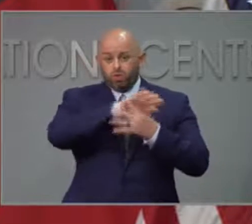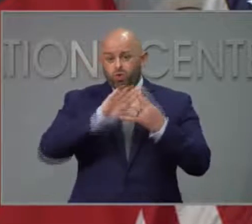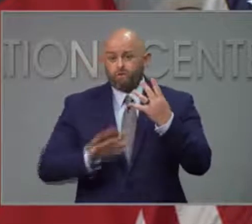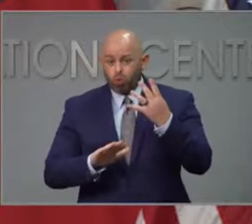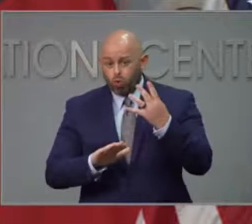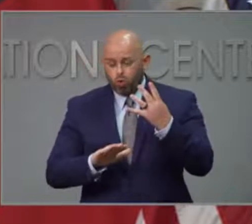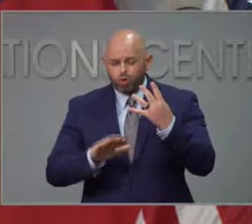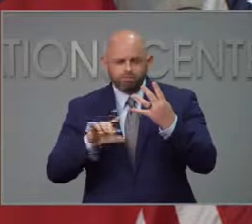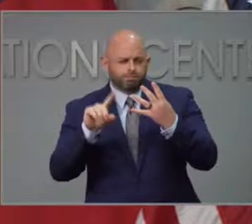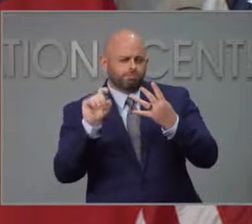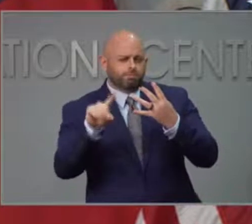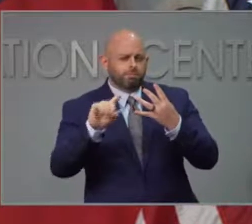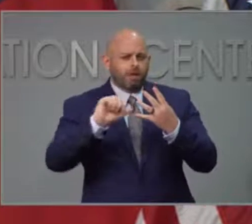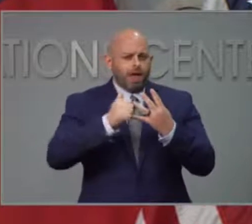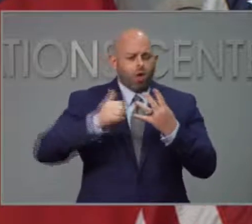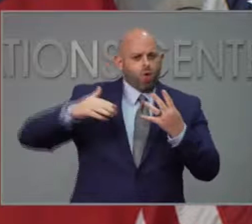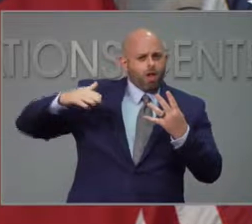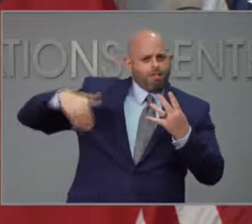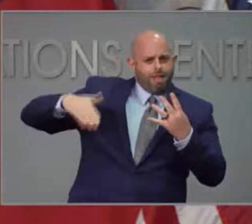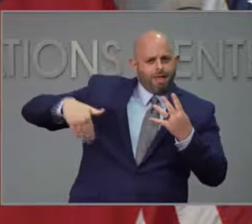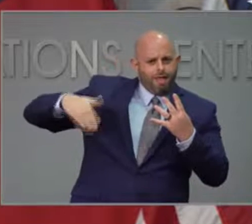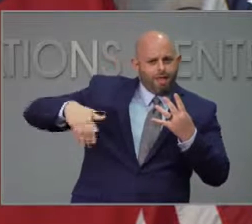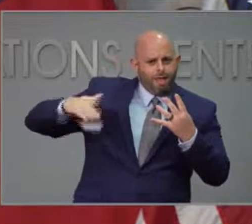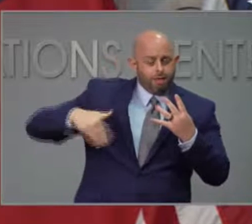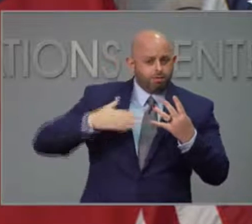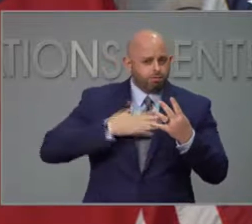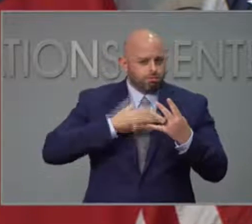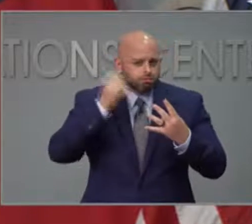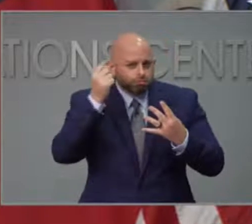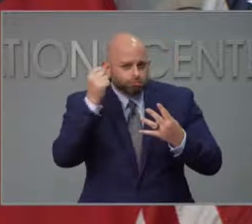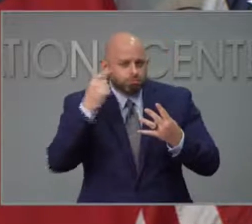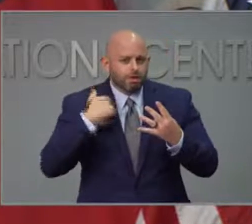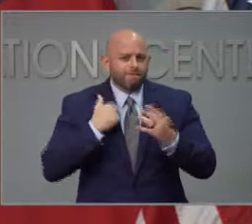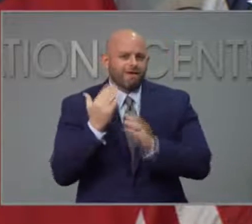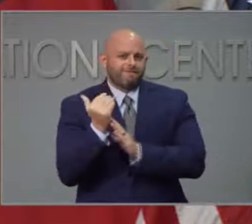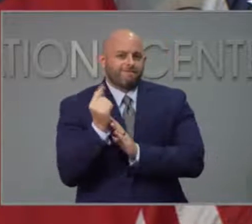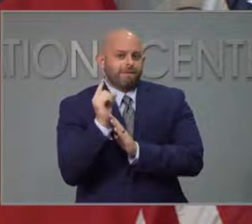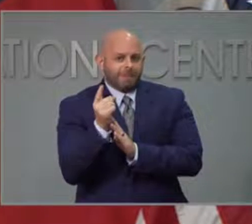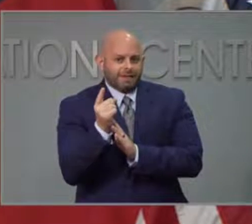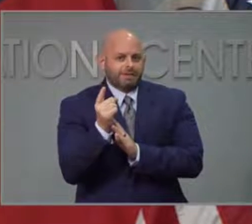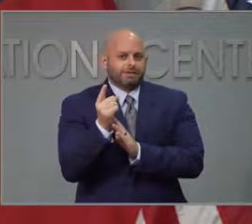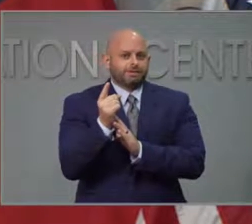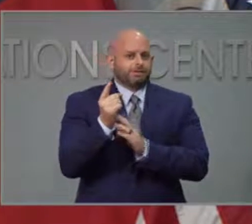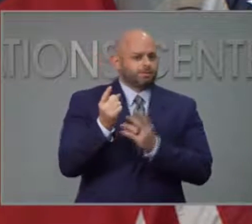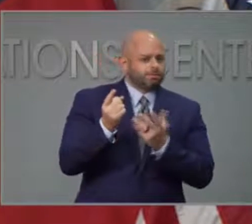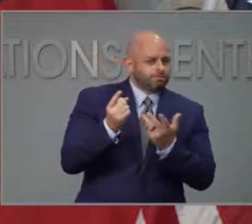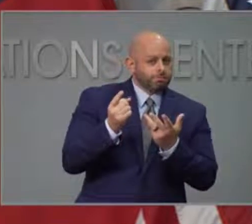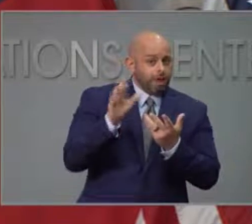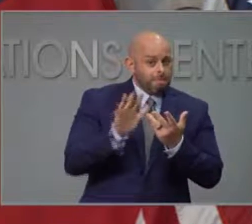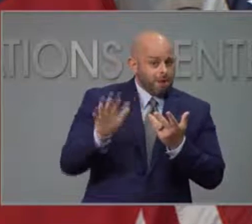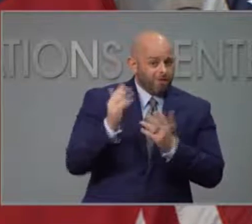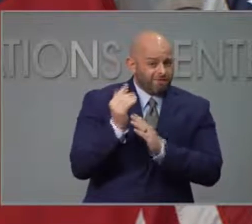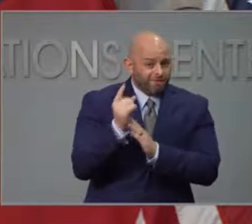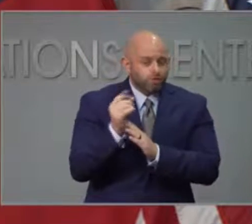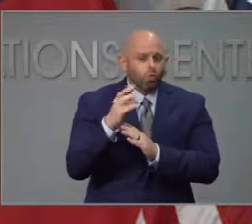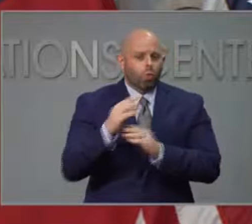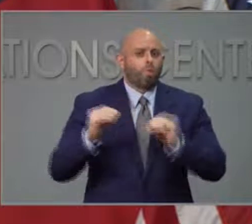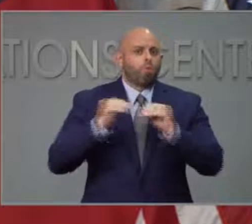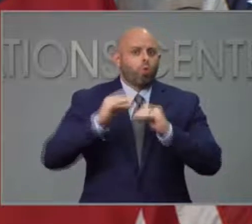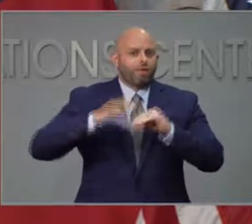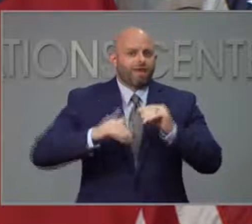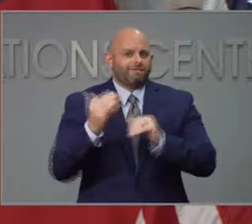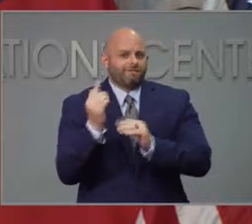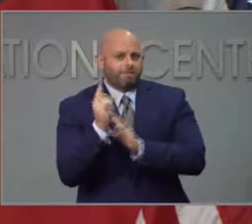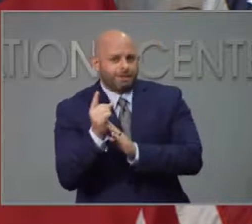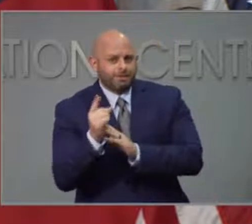rule is that there's about a 15-minute period in which you all will consider that. So was it about 15 minutes or was it longer?